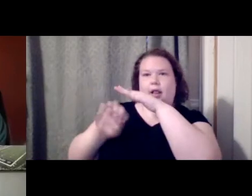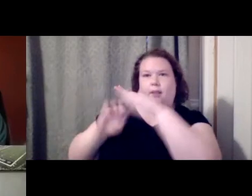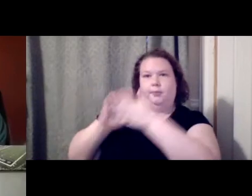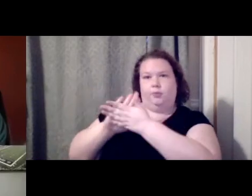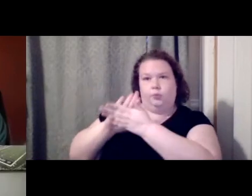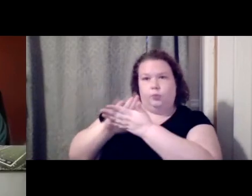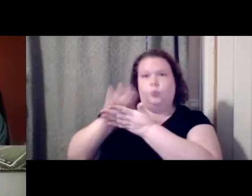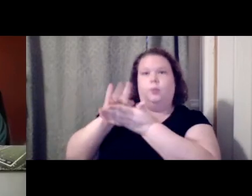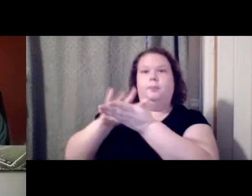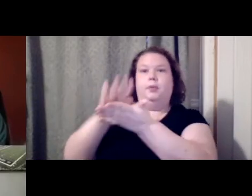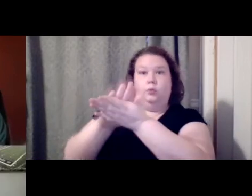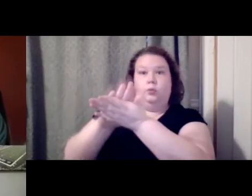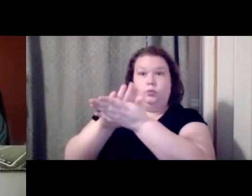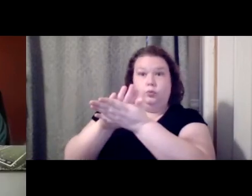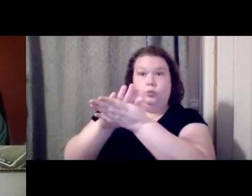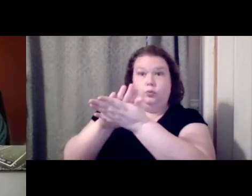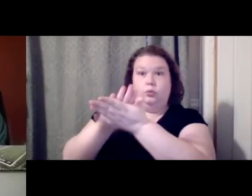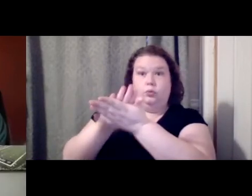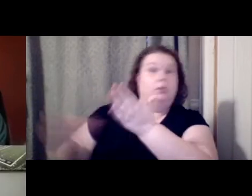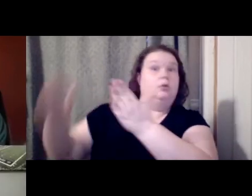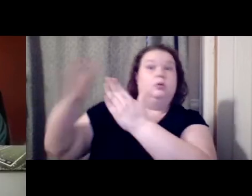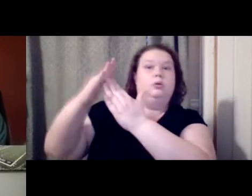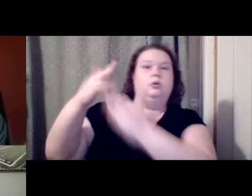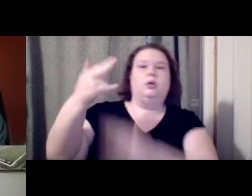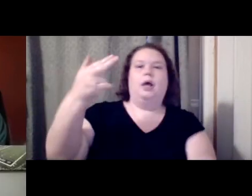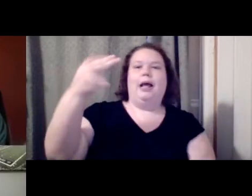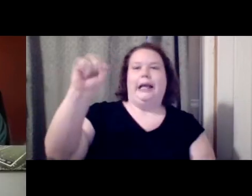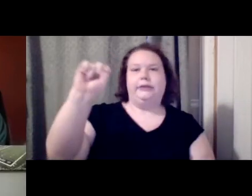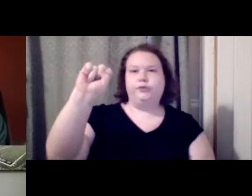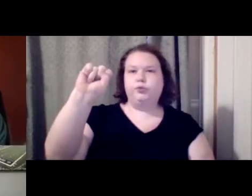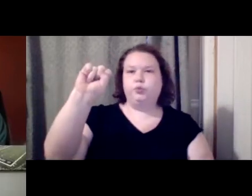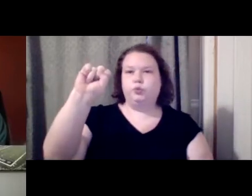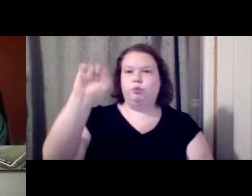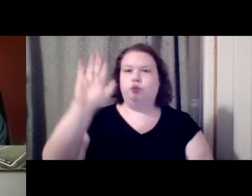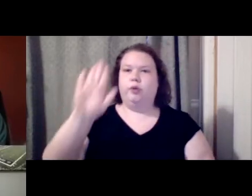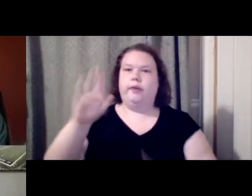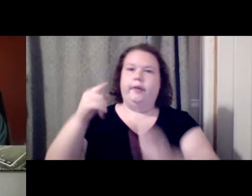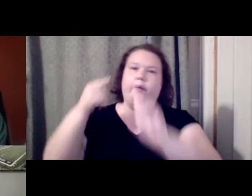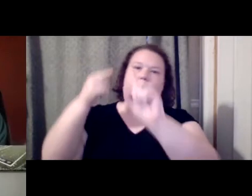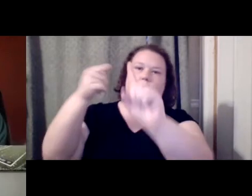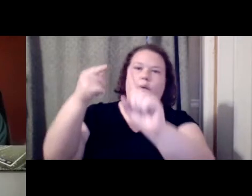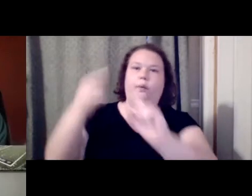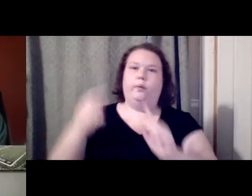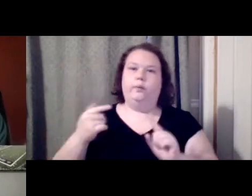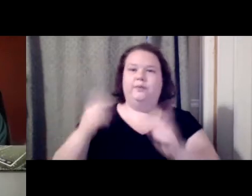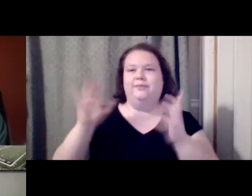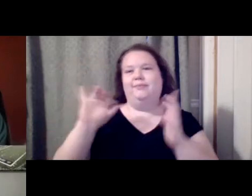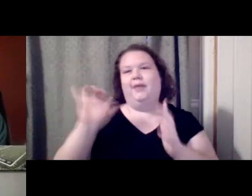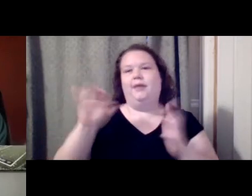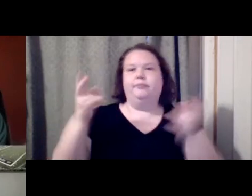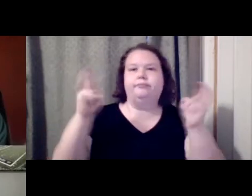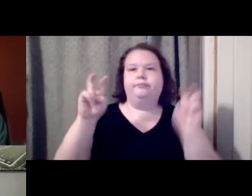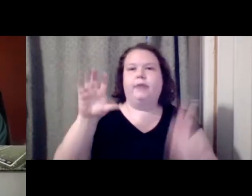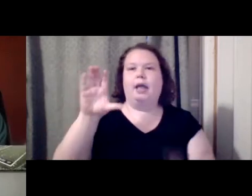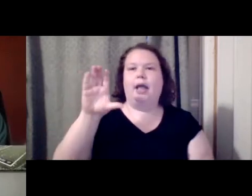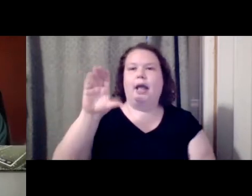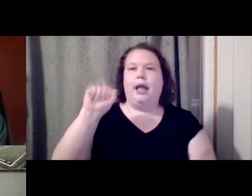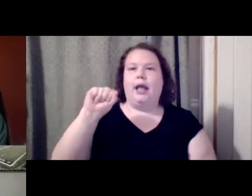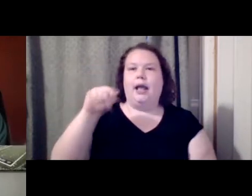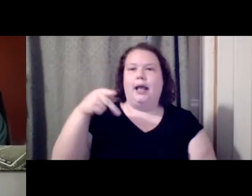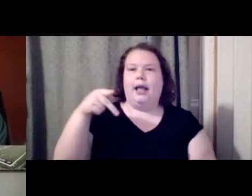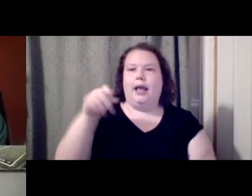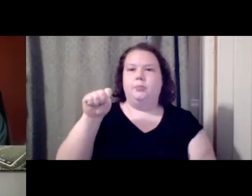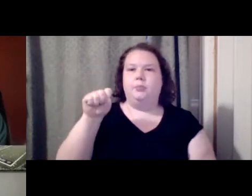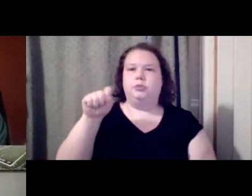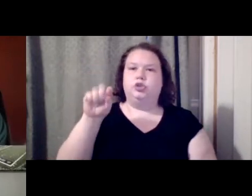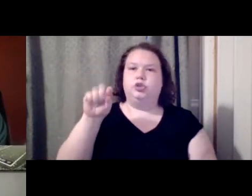level, but culminating in high school to as a capstone piece, if you will. So